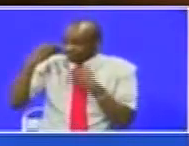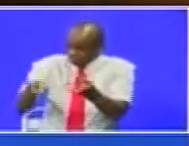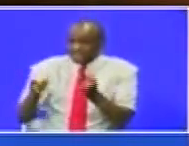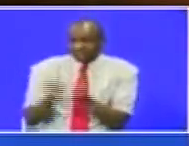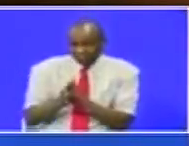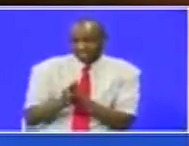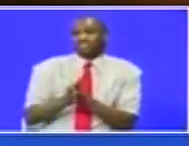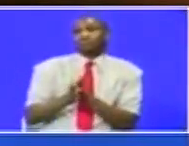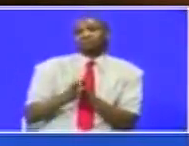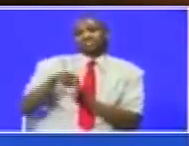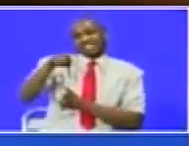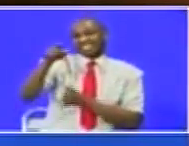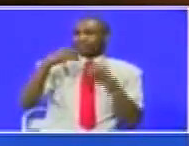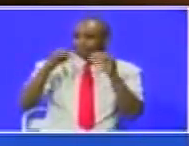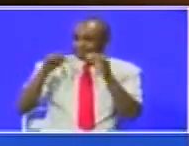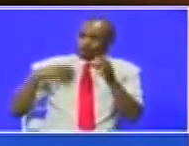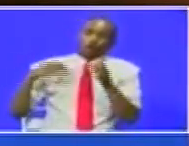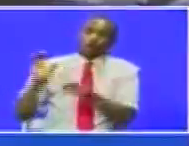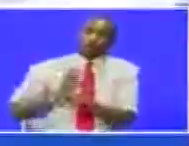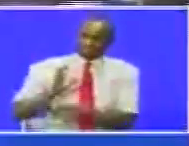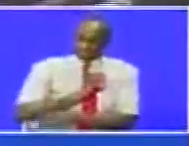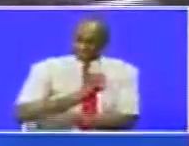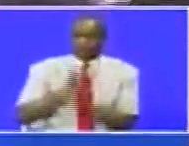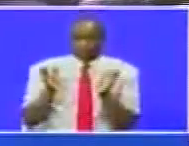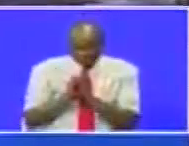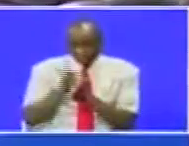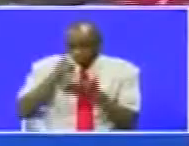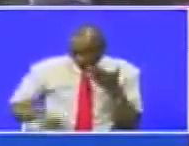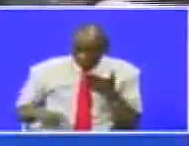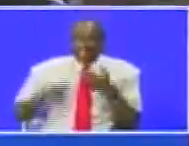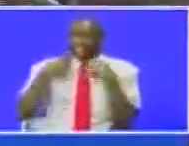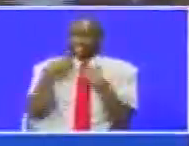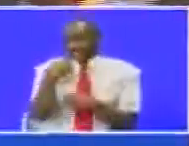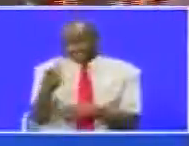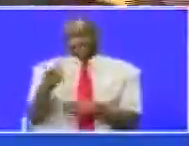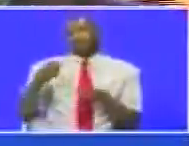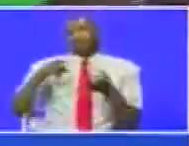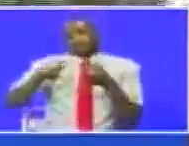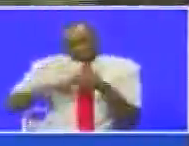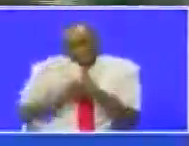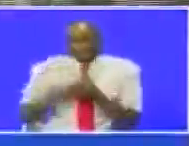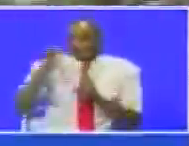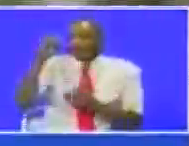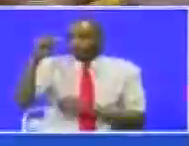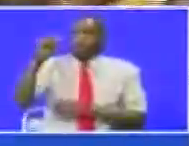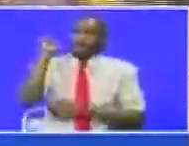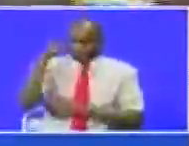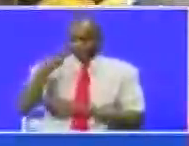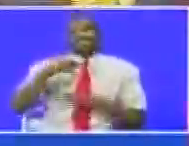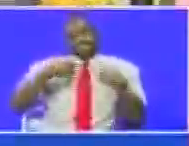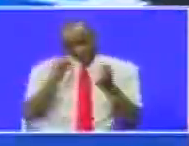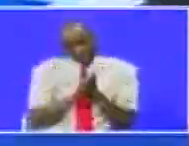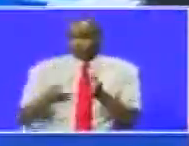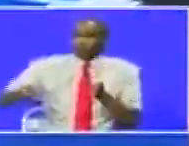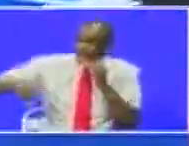Constitution Implementation Oversight Committee, with an offer to the Cord Brigade to revive their flopped Okoa Kenya drive by